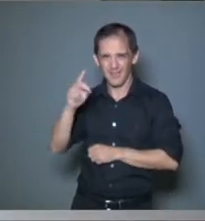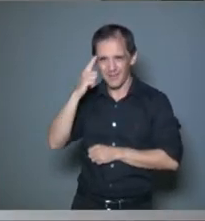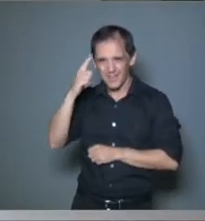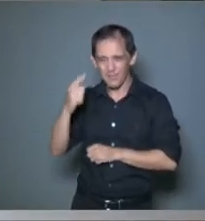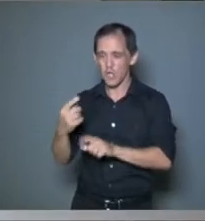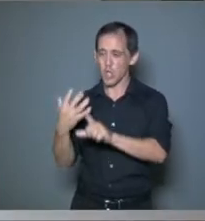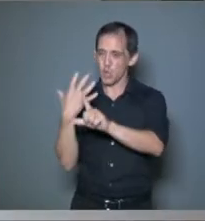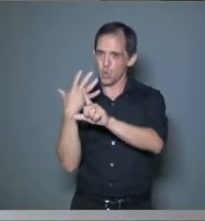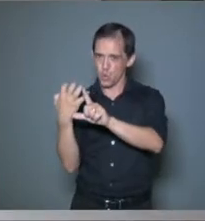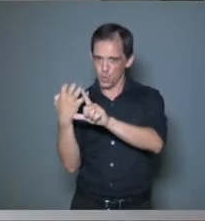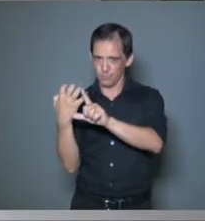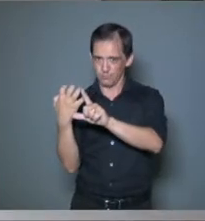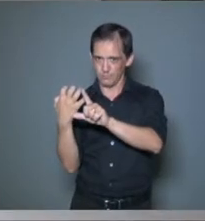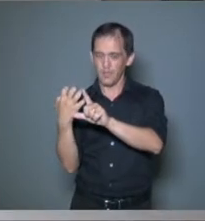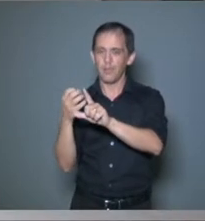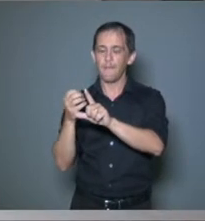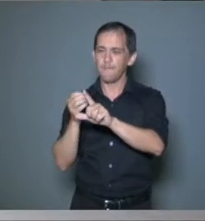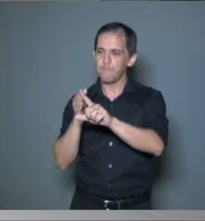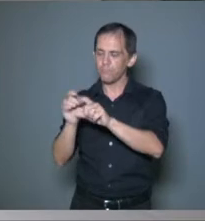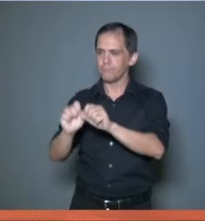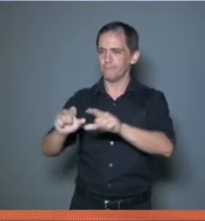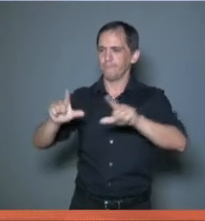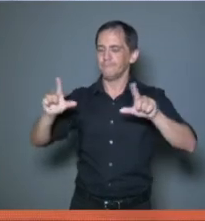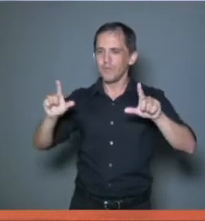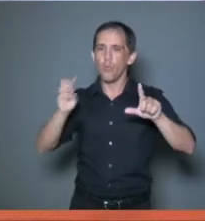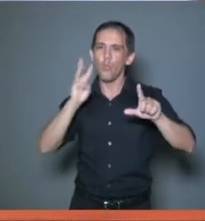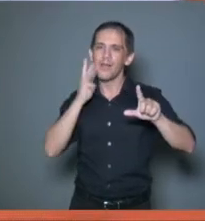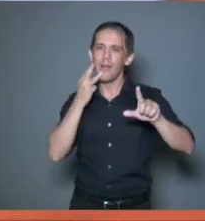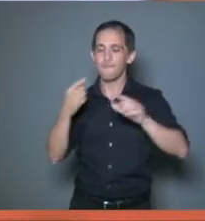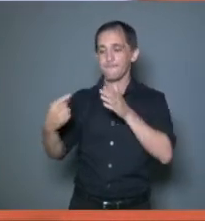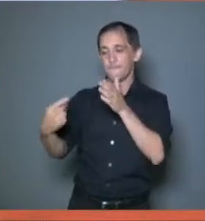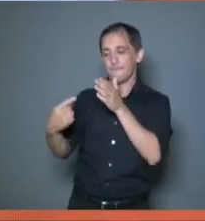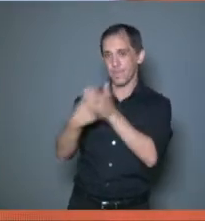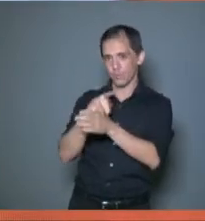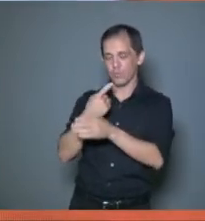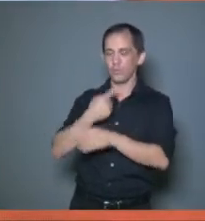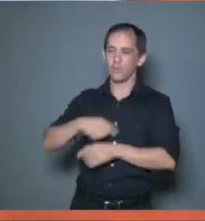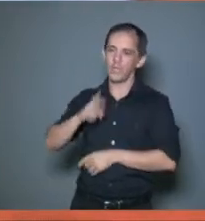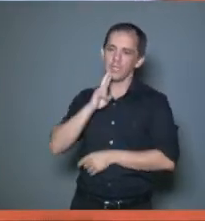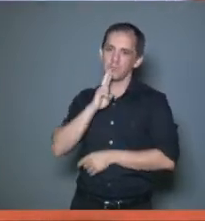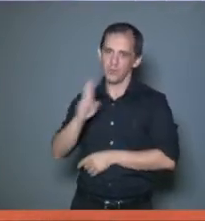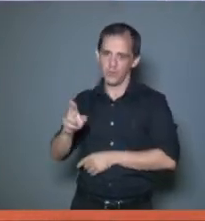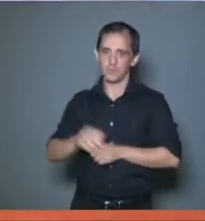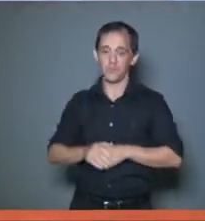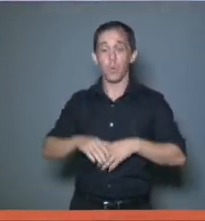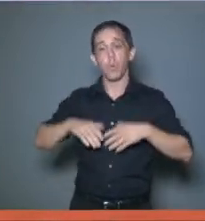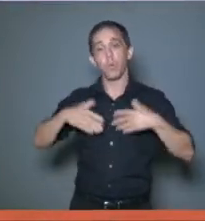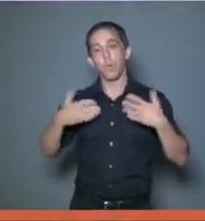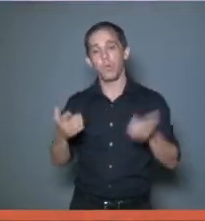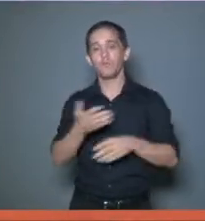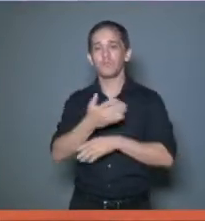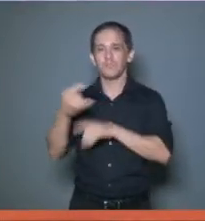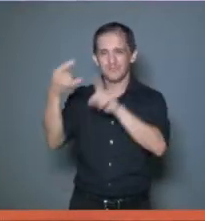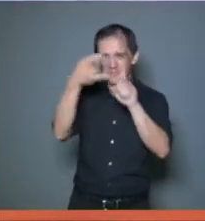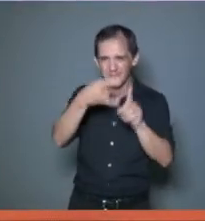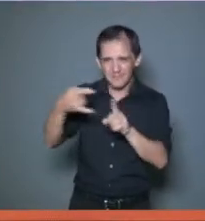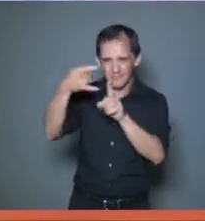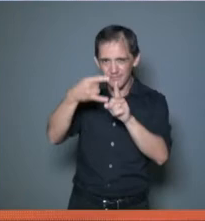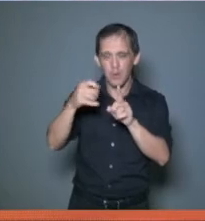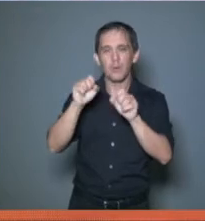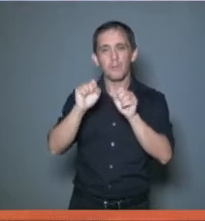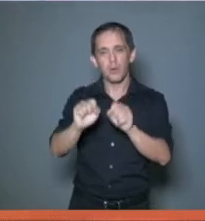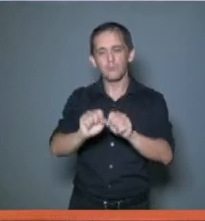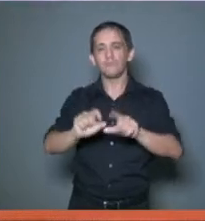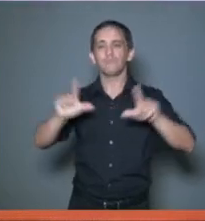through our WhatsApp number through the QR code you can see on the screen or directly online for those watching us